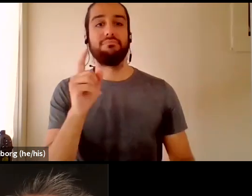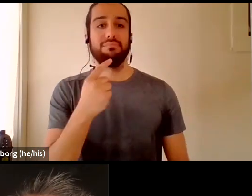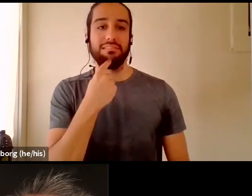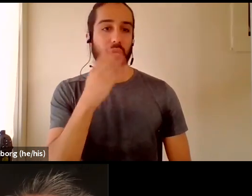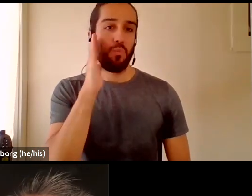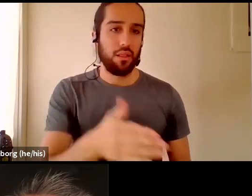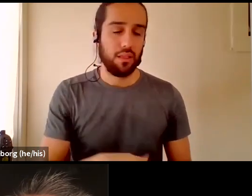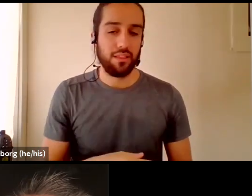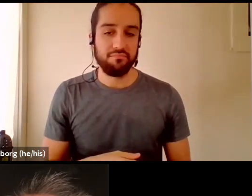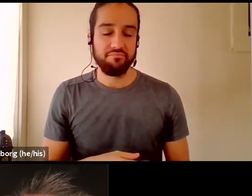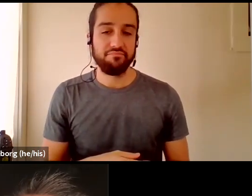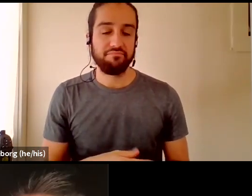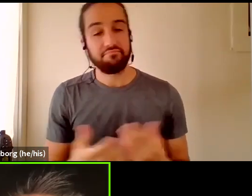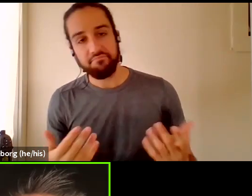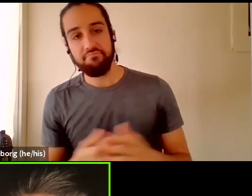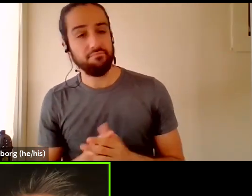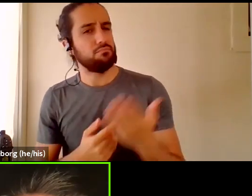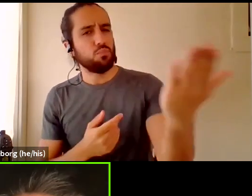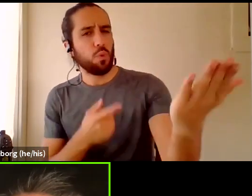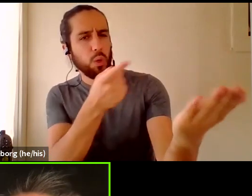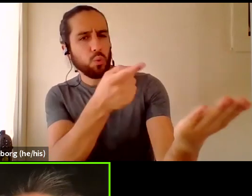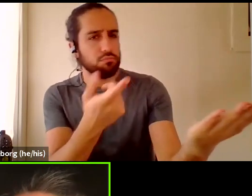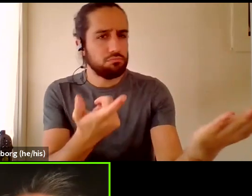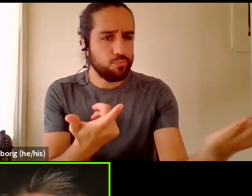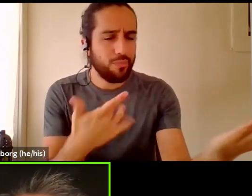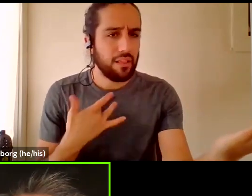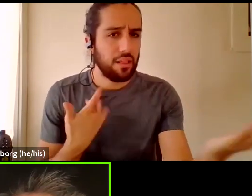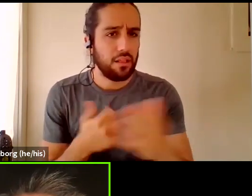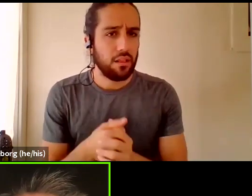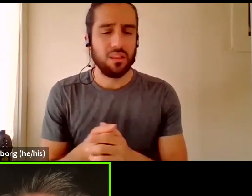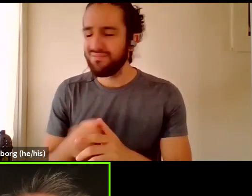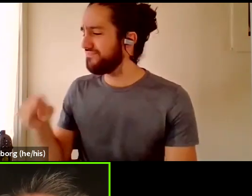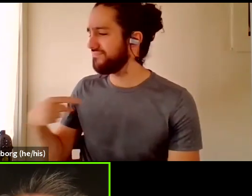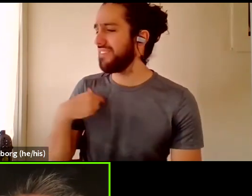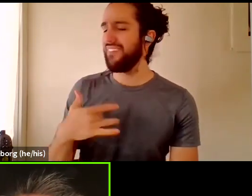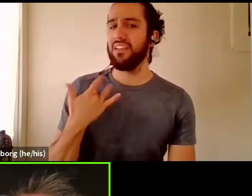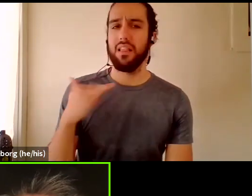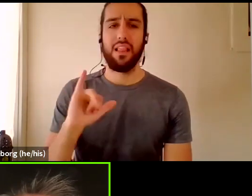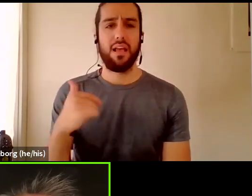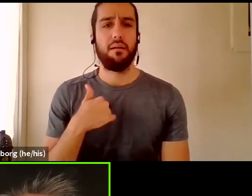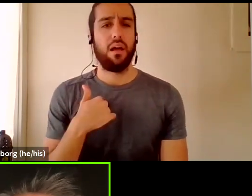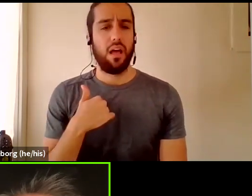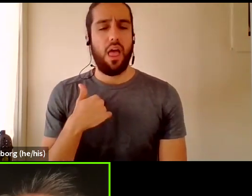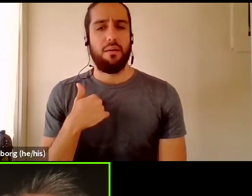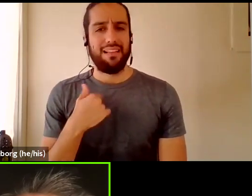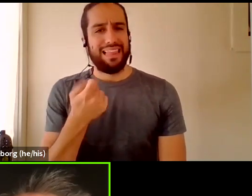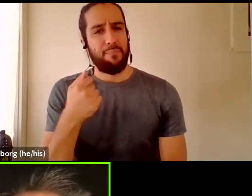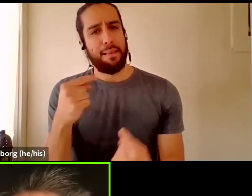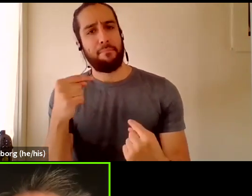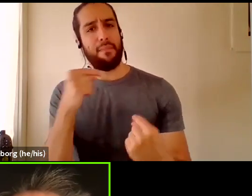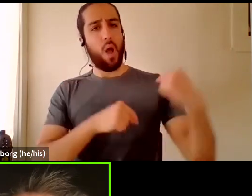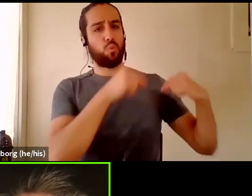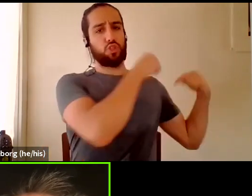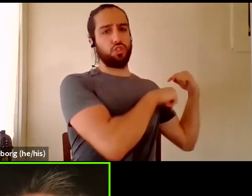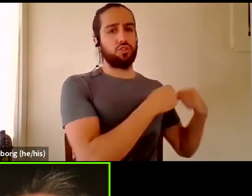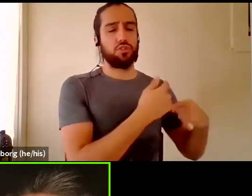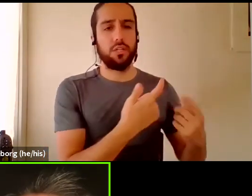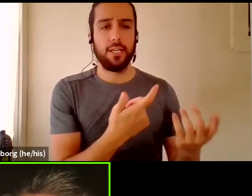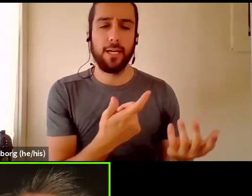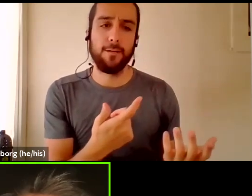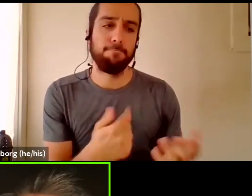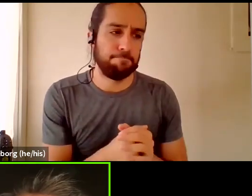What about you? Yeah, I feel like I'm going backwards. Not backwards in that I'm not accumulating, I'm actually